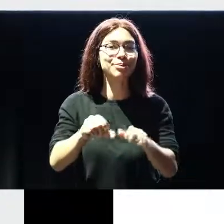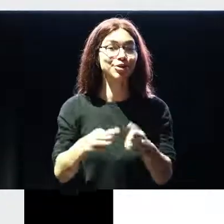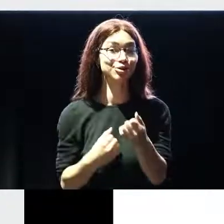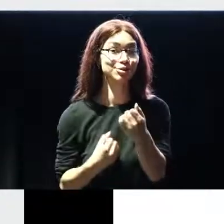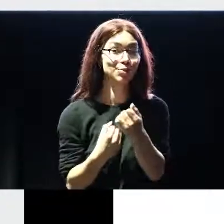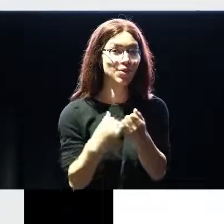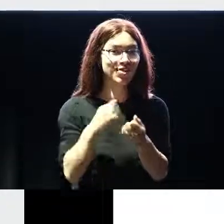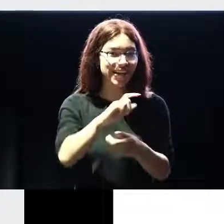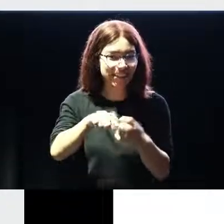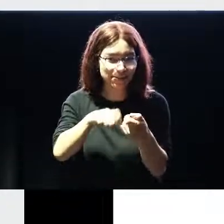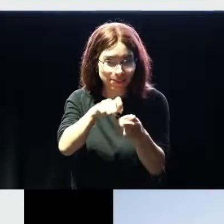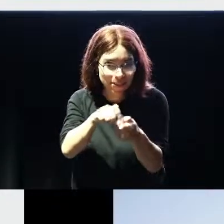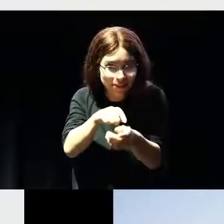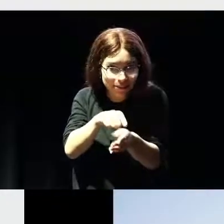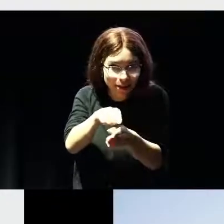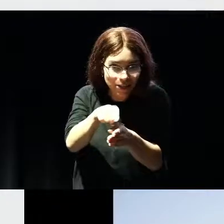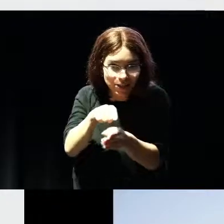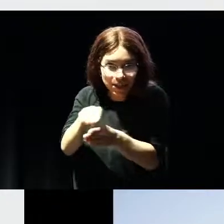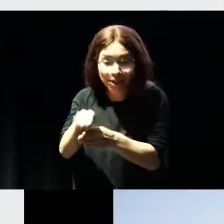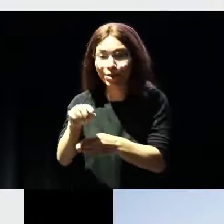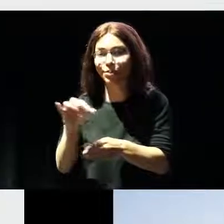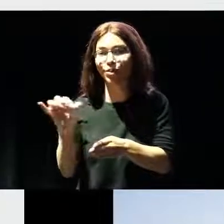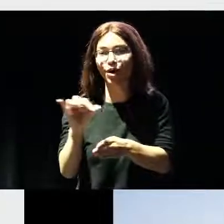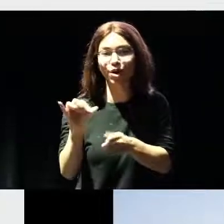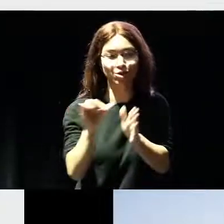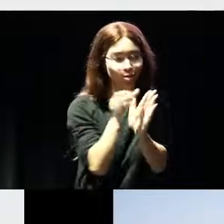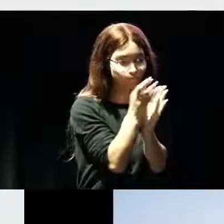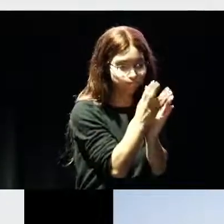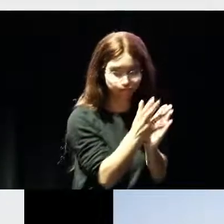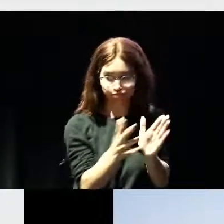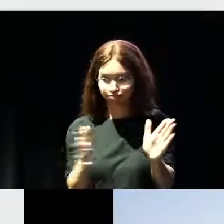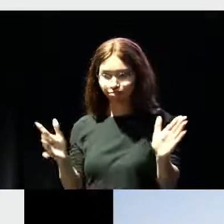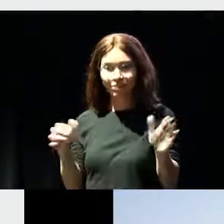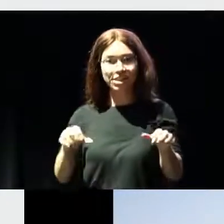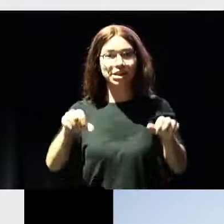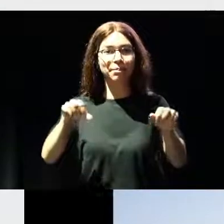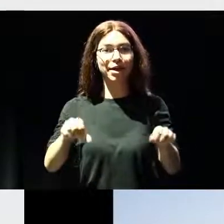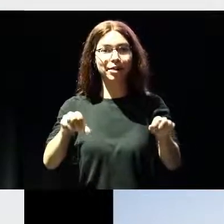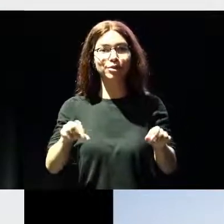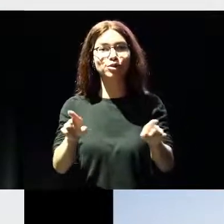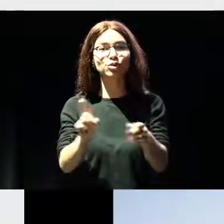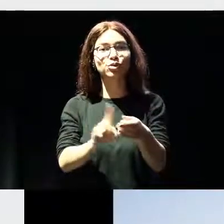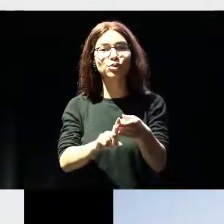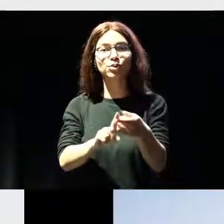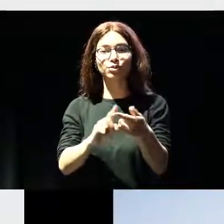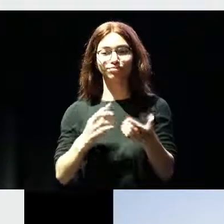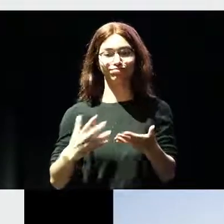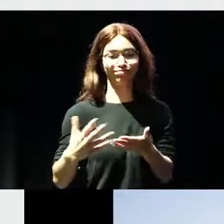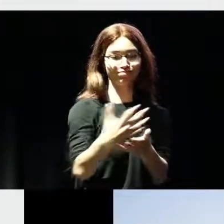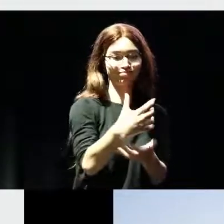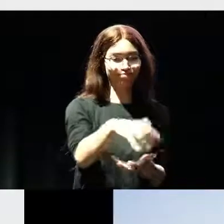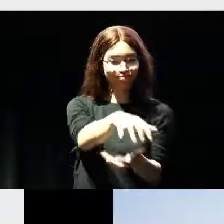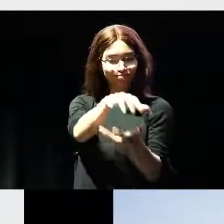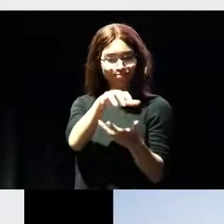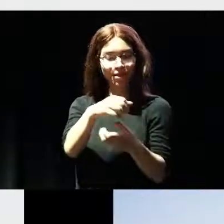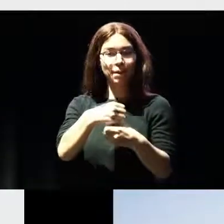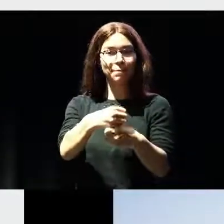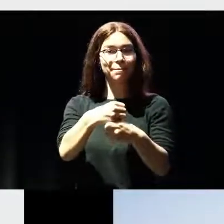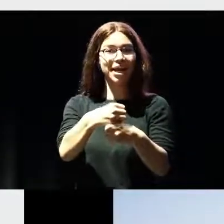the specializations, but also to be able to create the